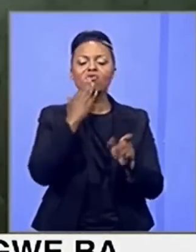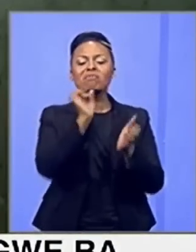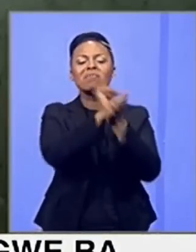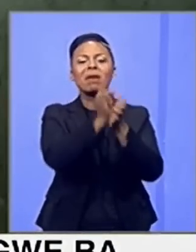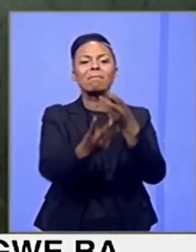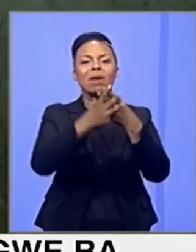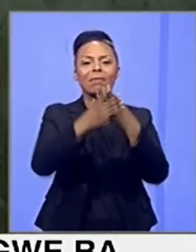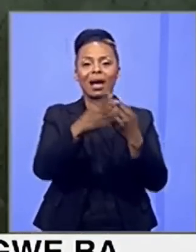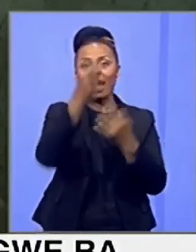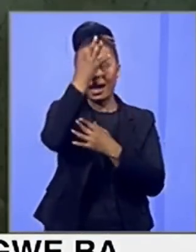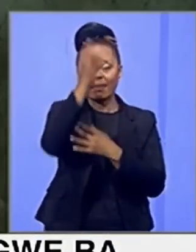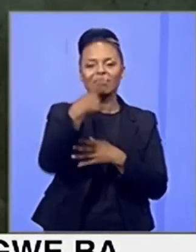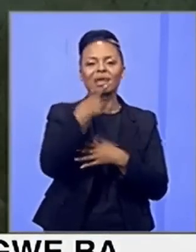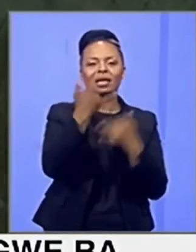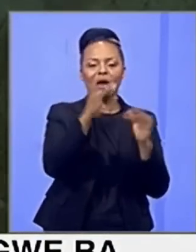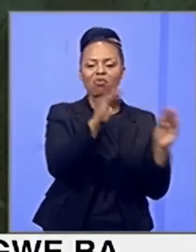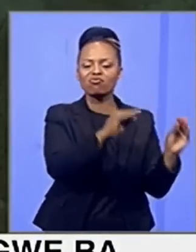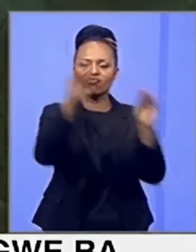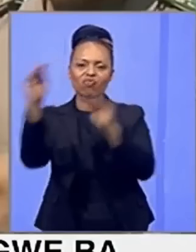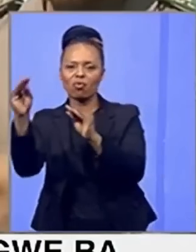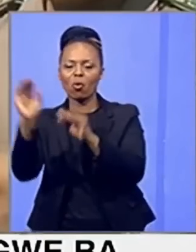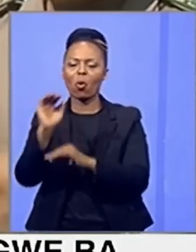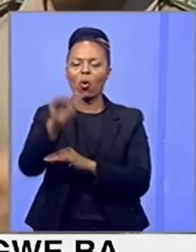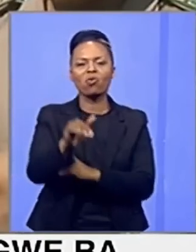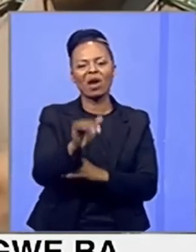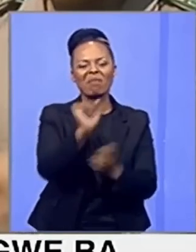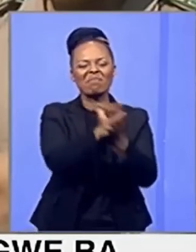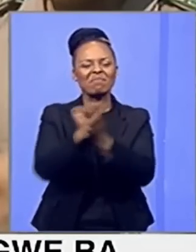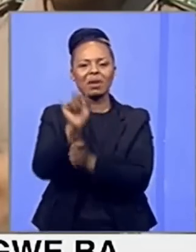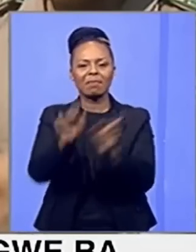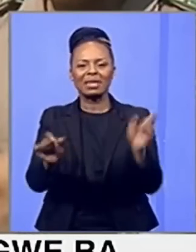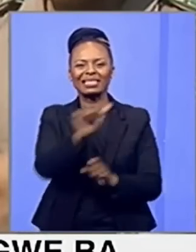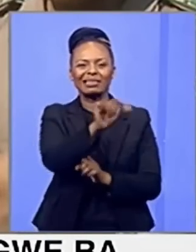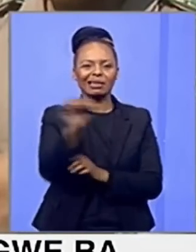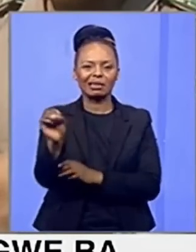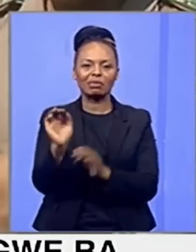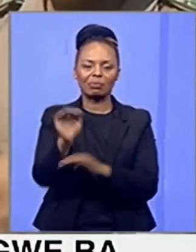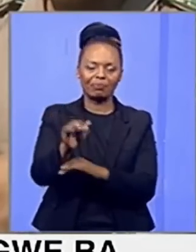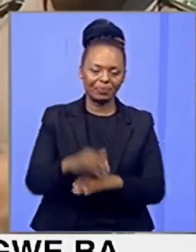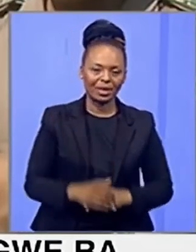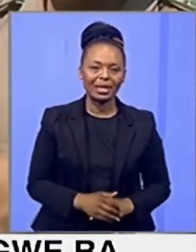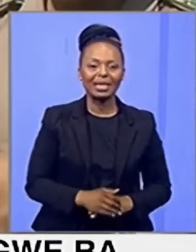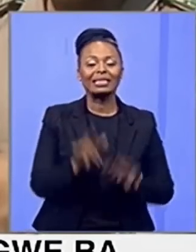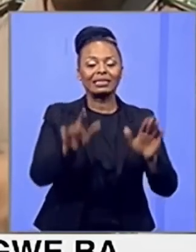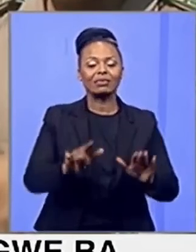gore go hudušwe bagolegwa ba magolo a tshela. As of 17 August 2023,